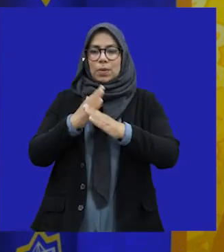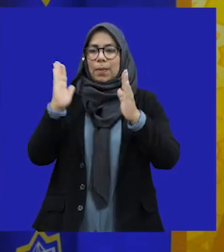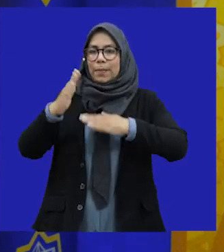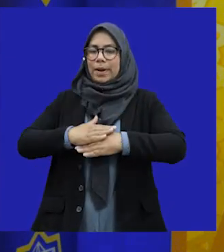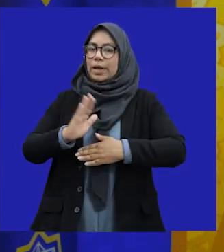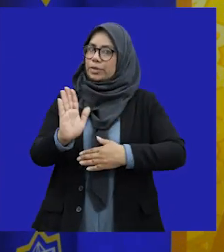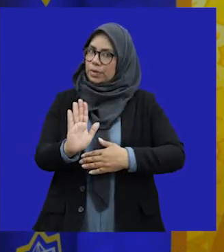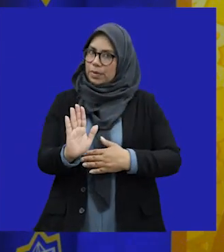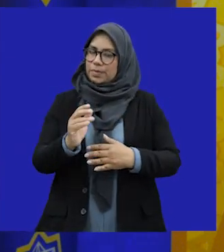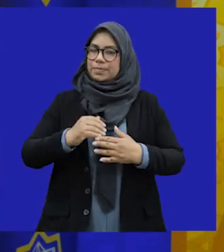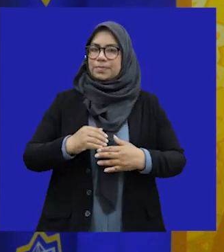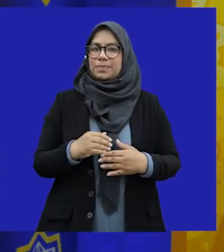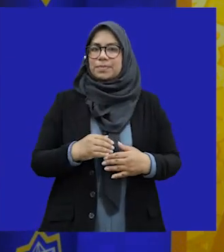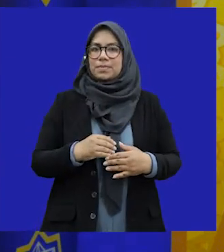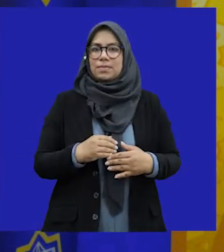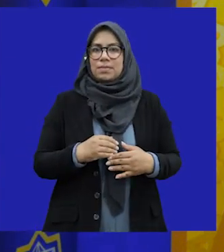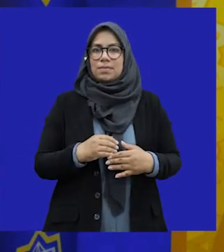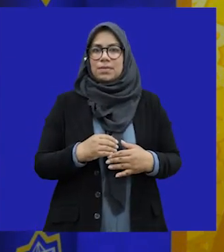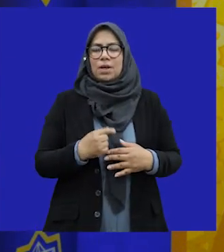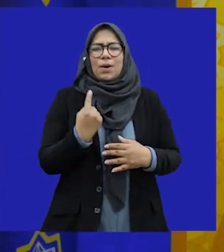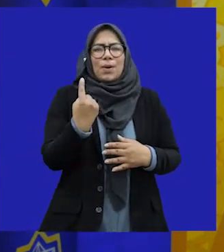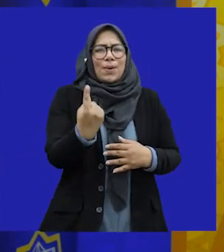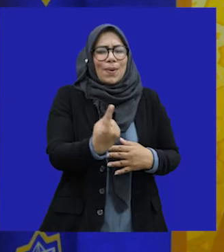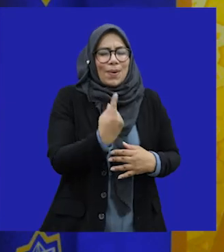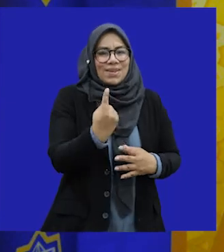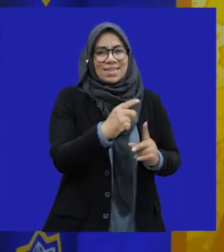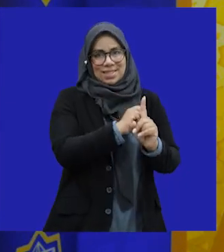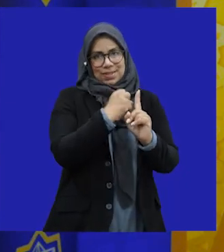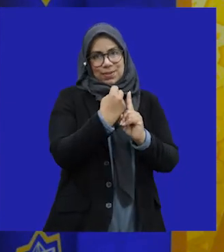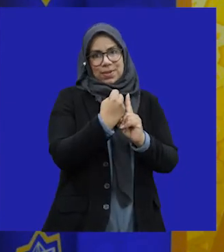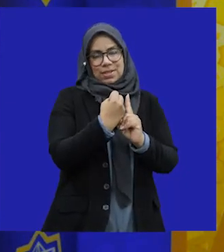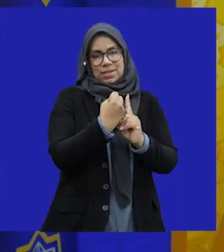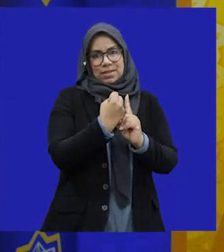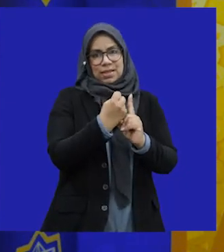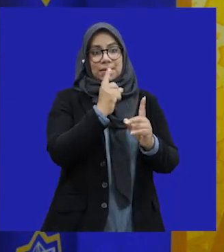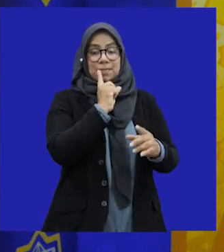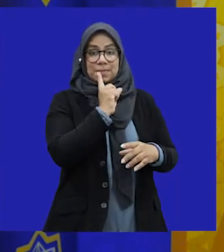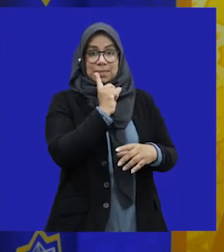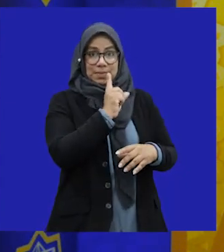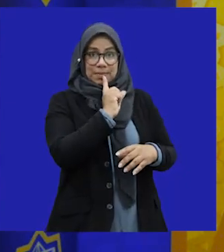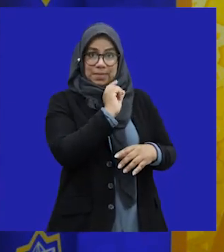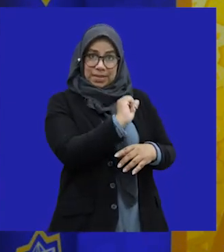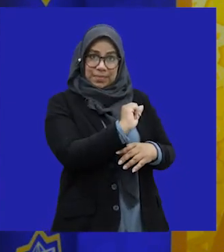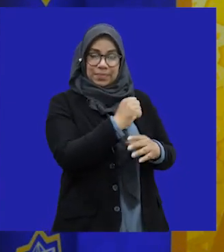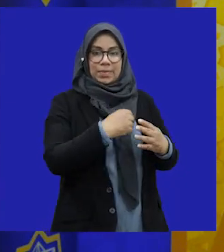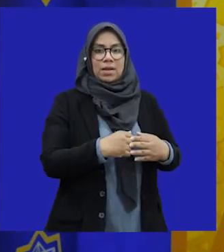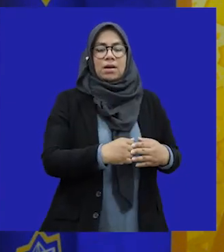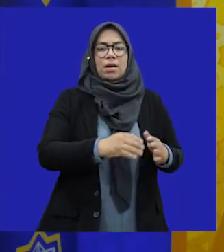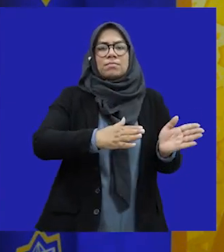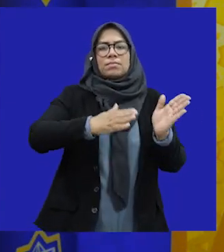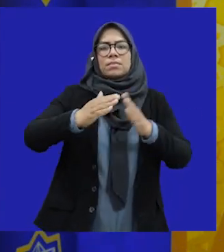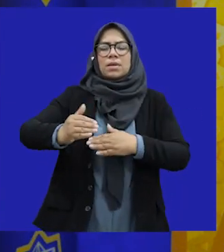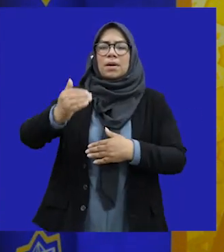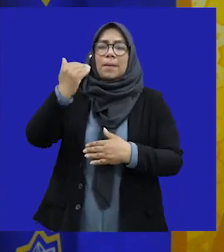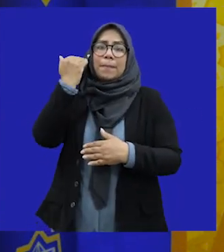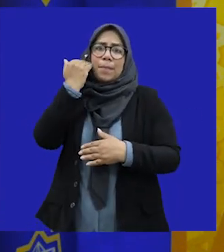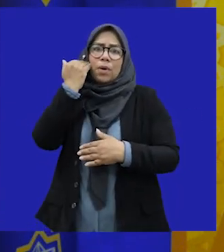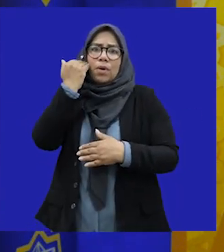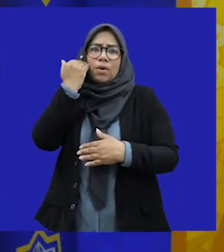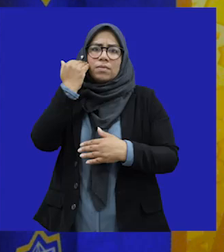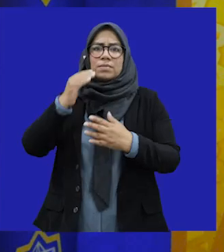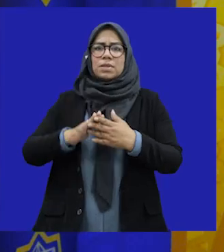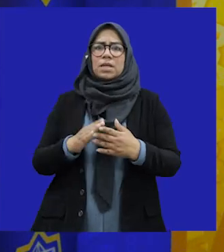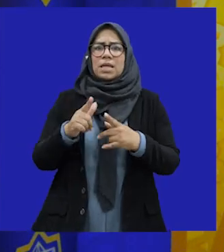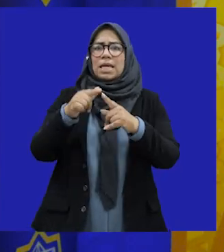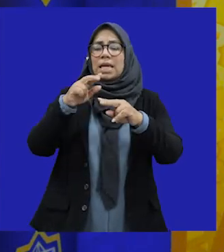prayed. This is just the only situation. As for men, they can get rid of the